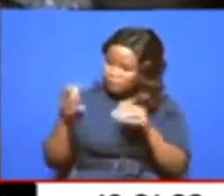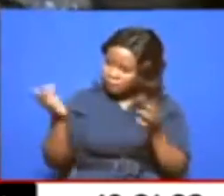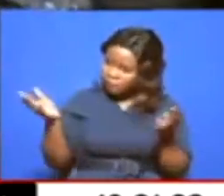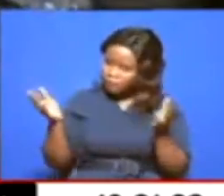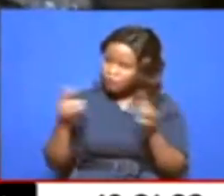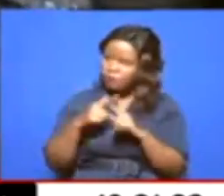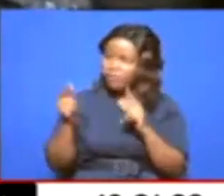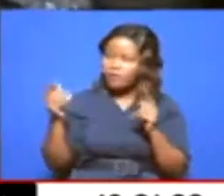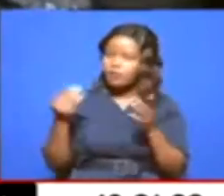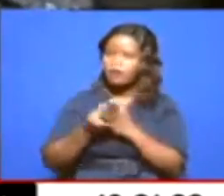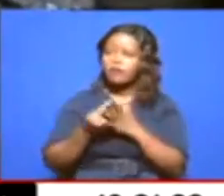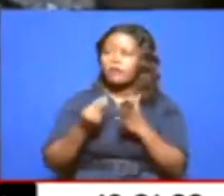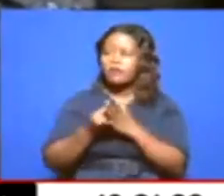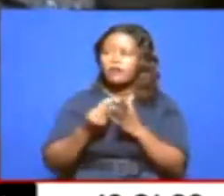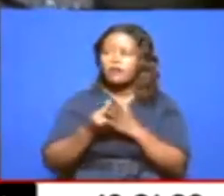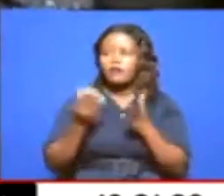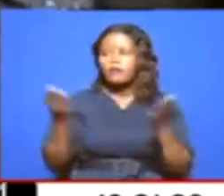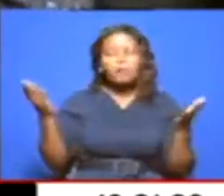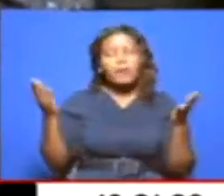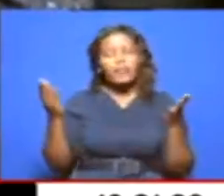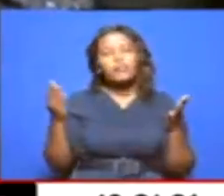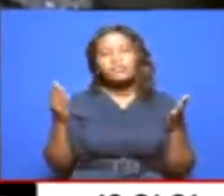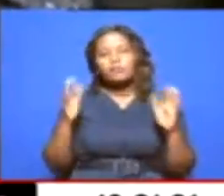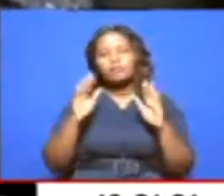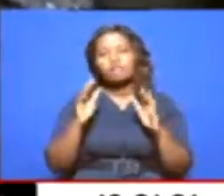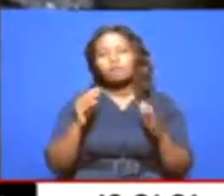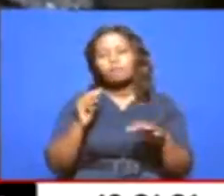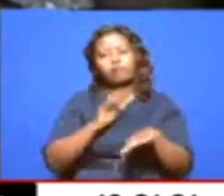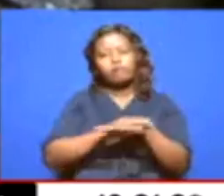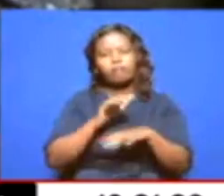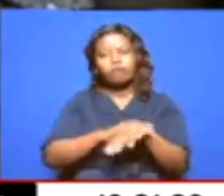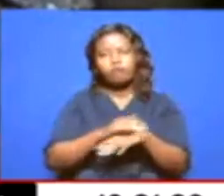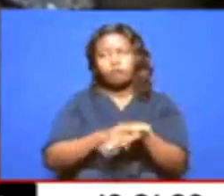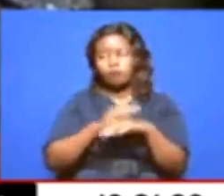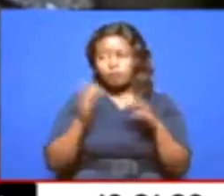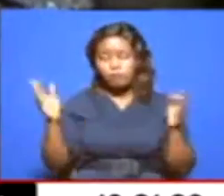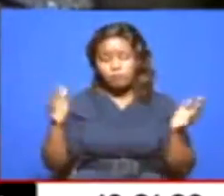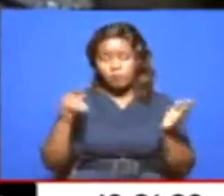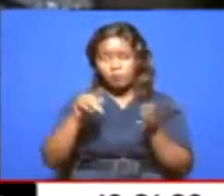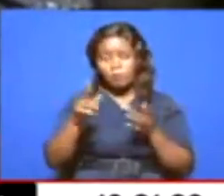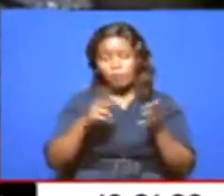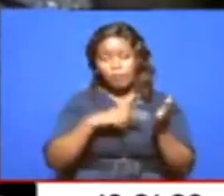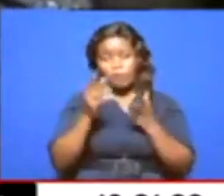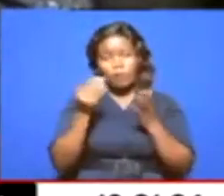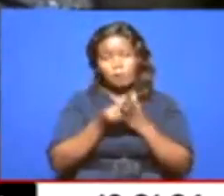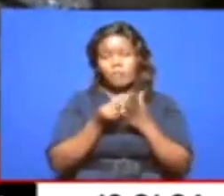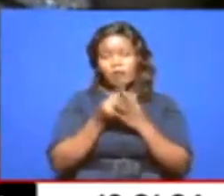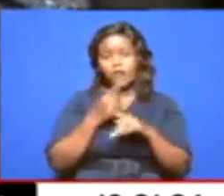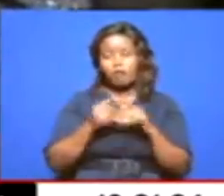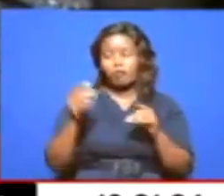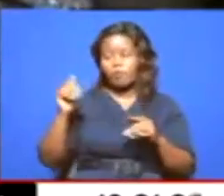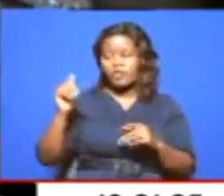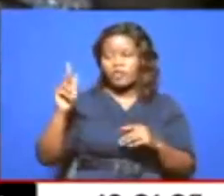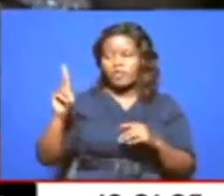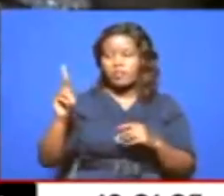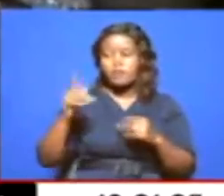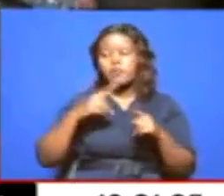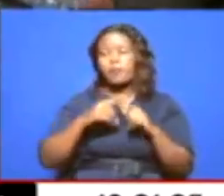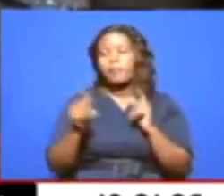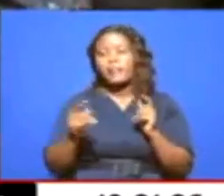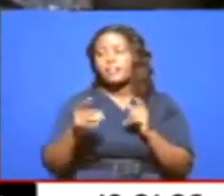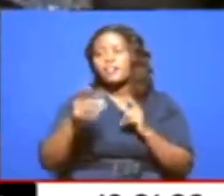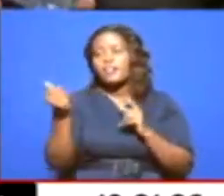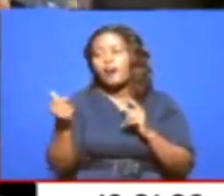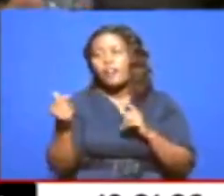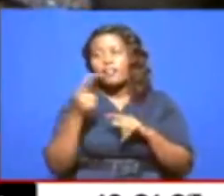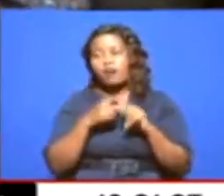money is substantial. Of course, that is now the prize money from Athletics Kenya. But we have now the prize money from World Athletics that will be